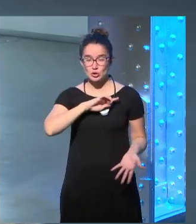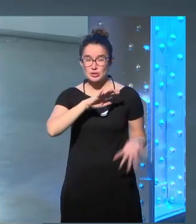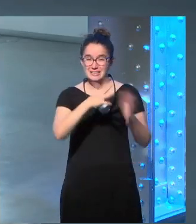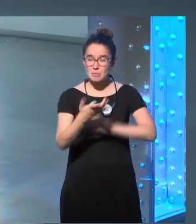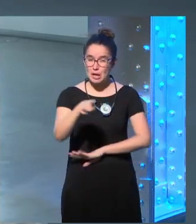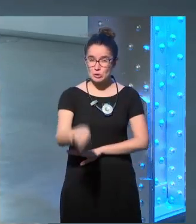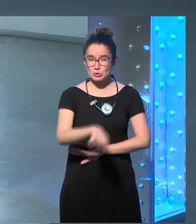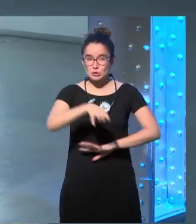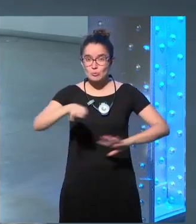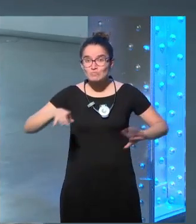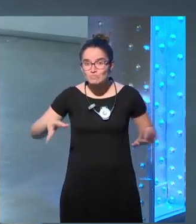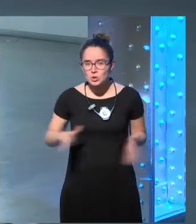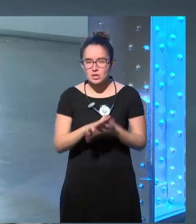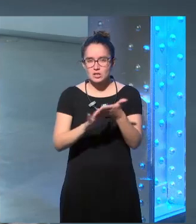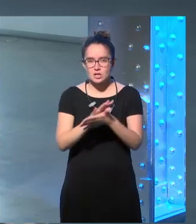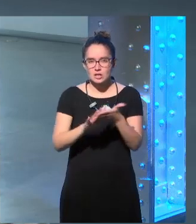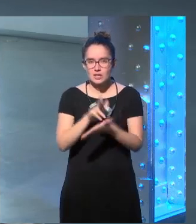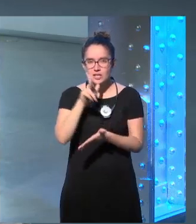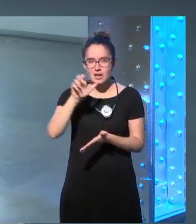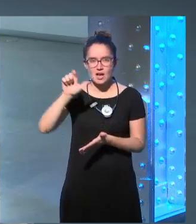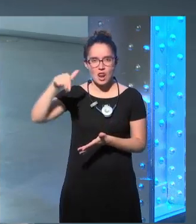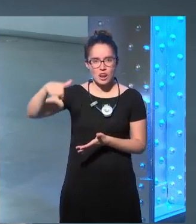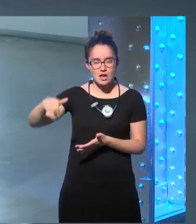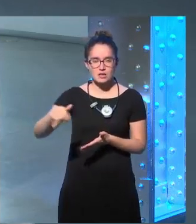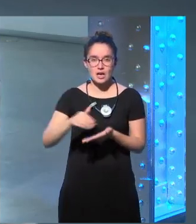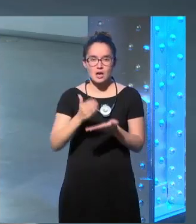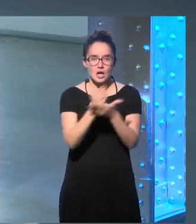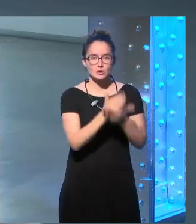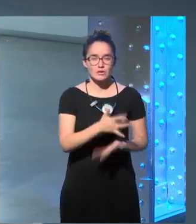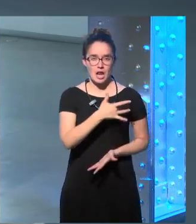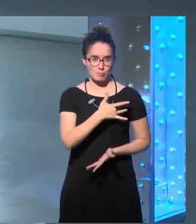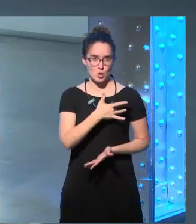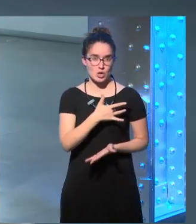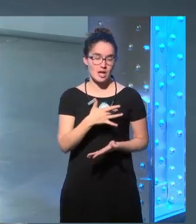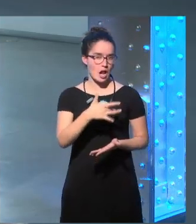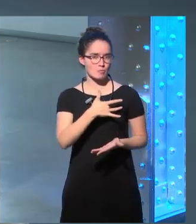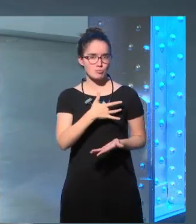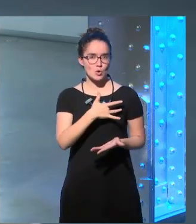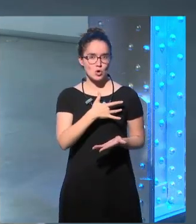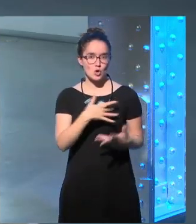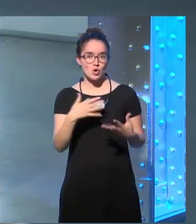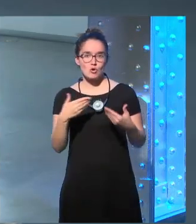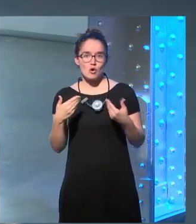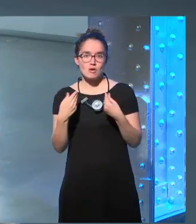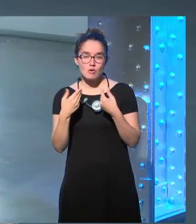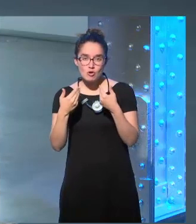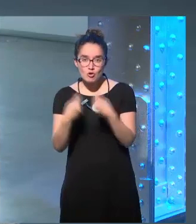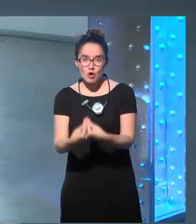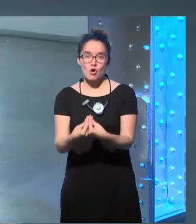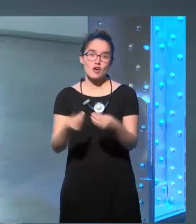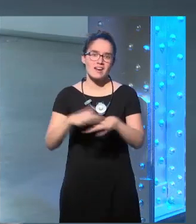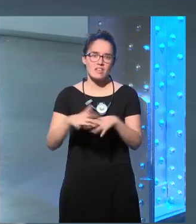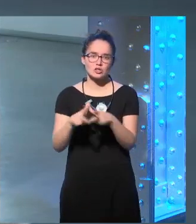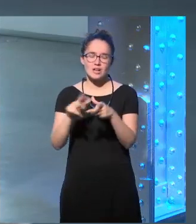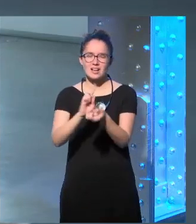sure about that. When you talk with Helen Fisher, who's studying love and the way love